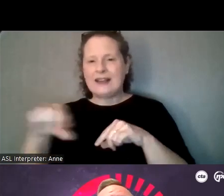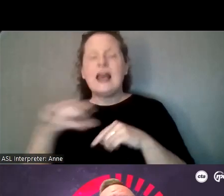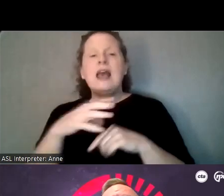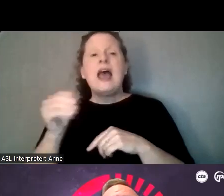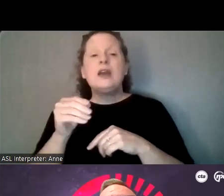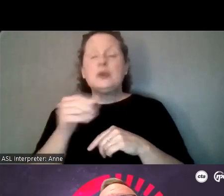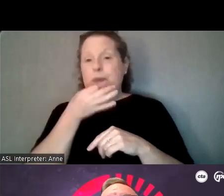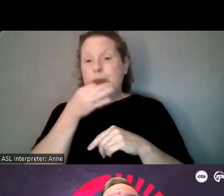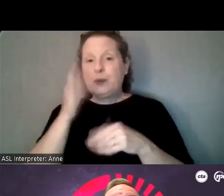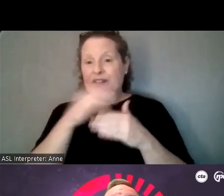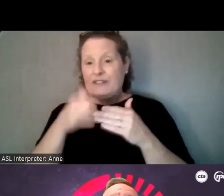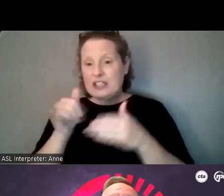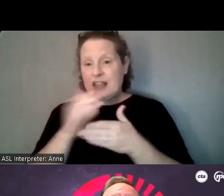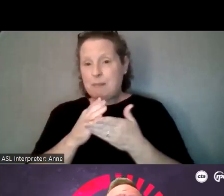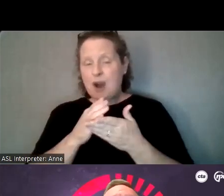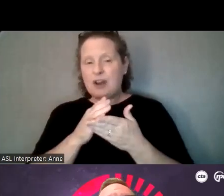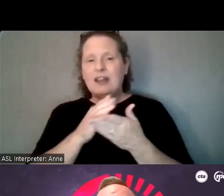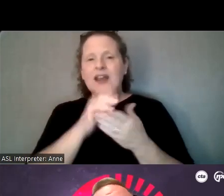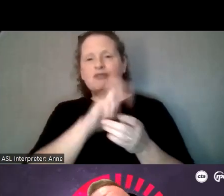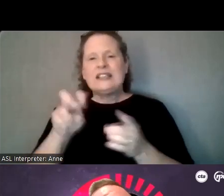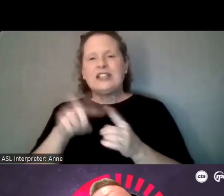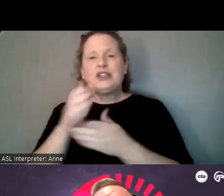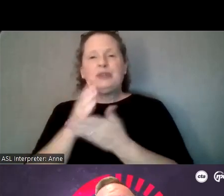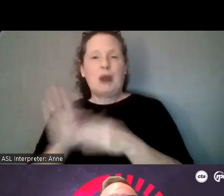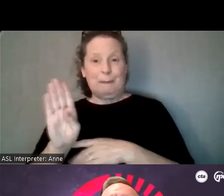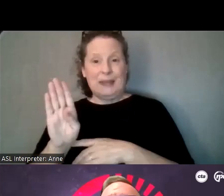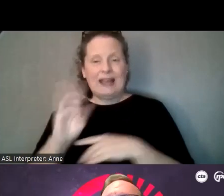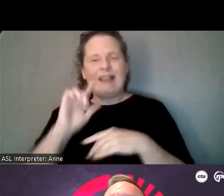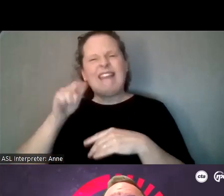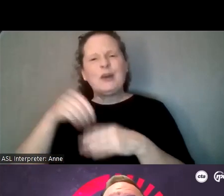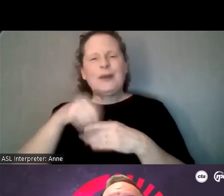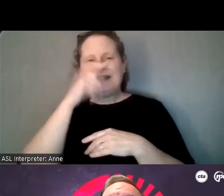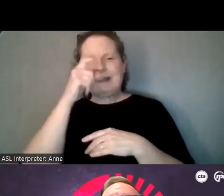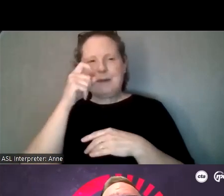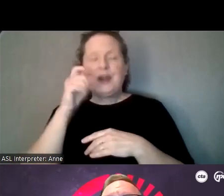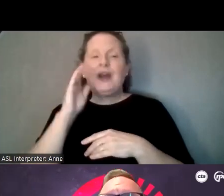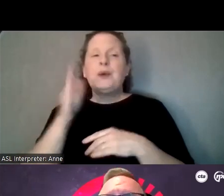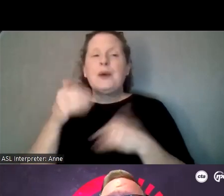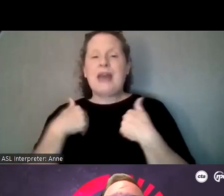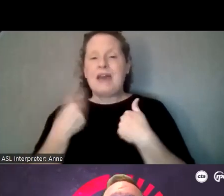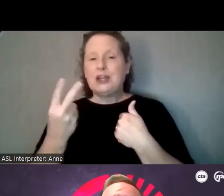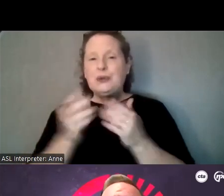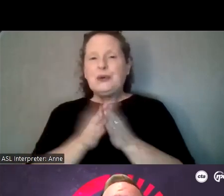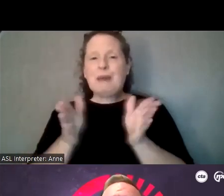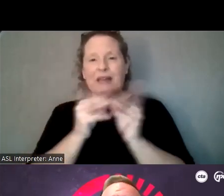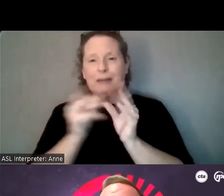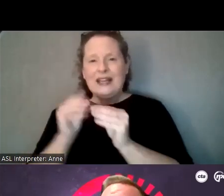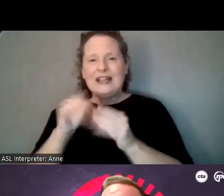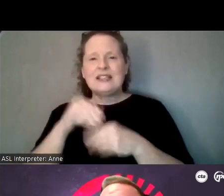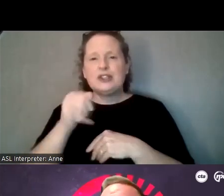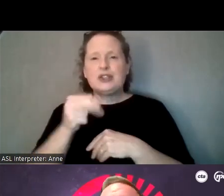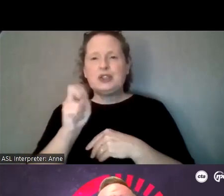that part and transition to stage B late in the summer. We are going to be having two public meetings in June on